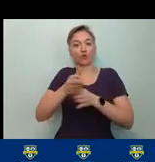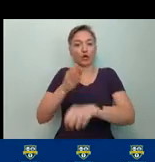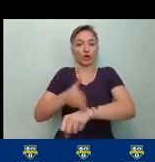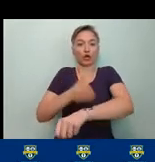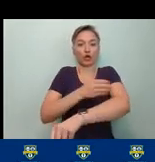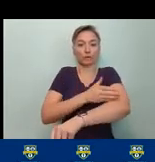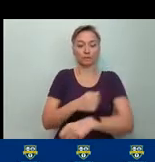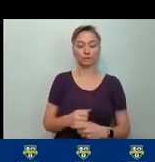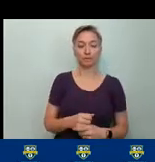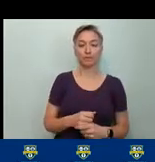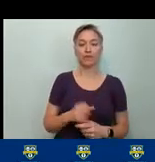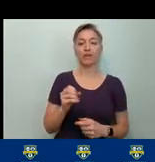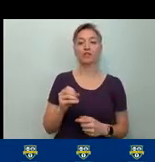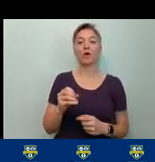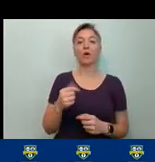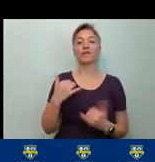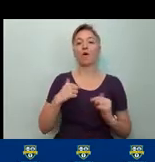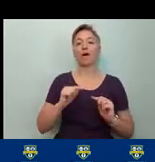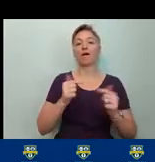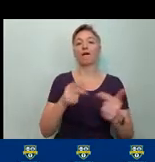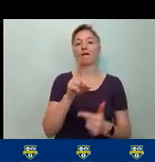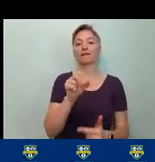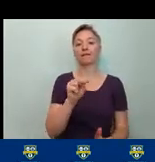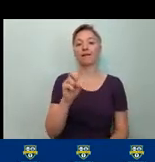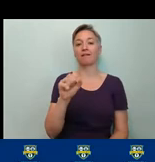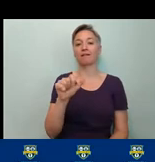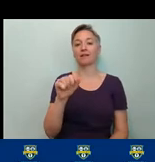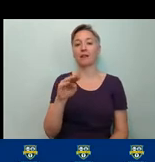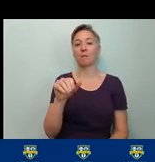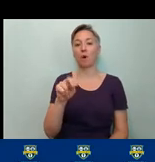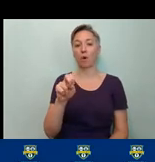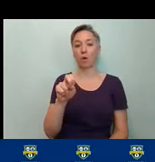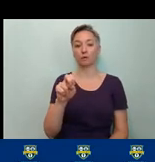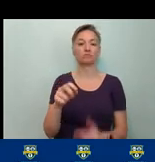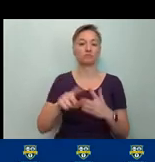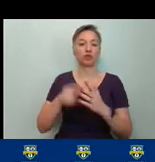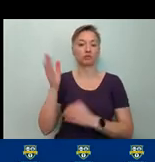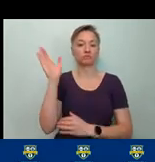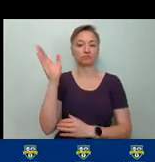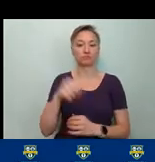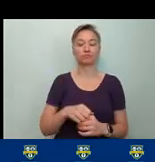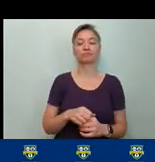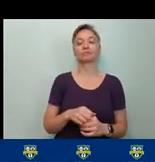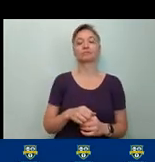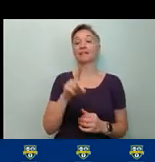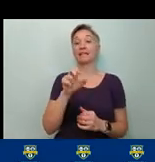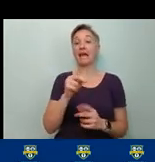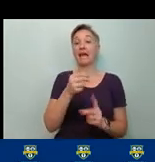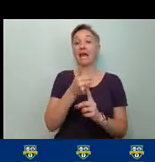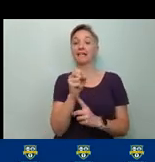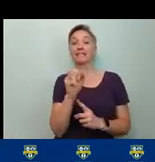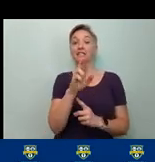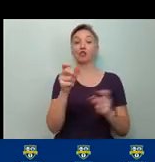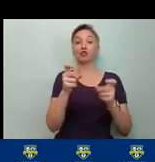turn it over to Dan Salamone, who is going to begin the presentation. Dan is our Senior Director